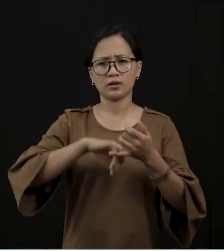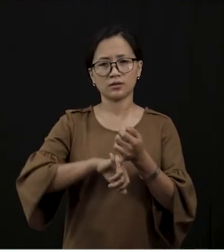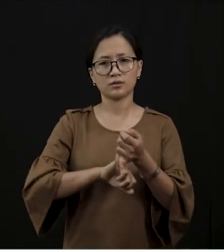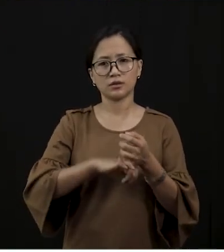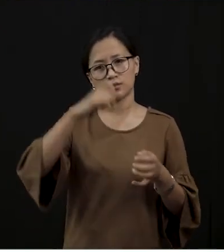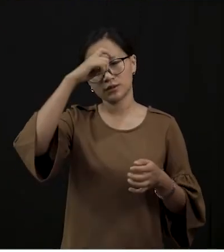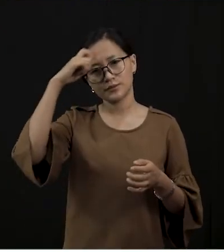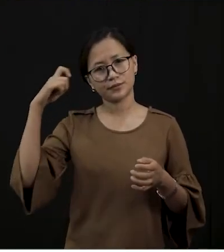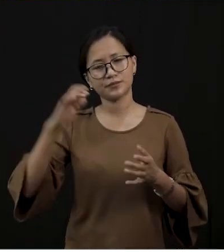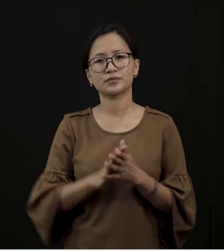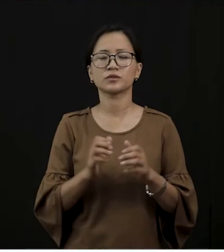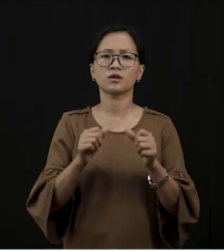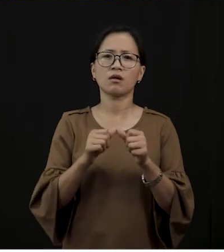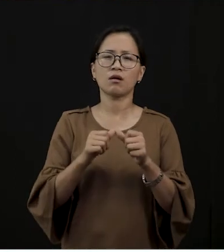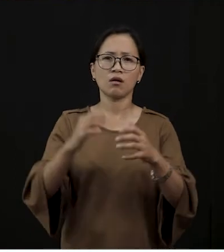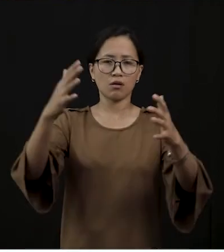autumn,